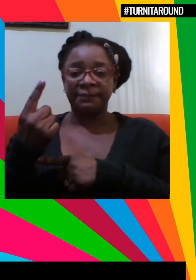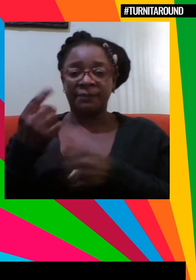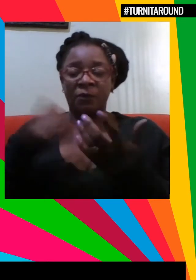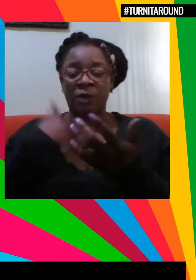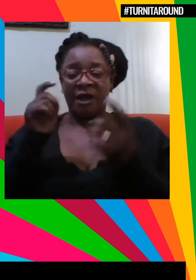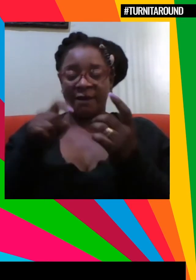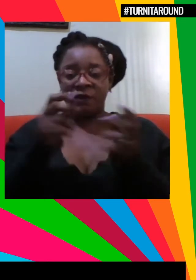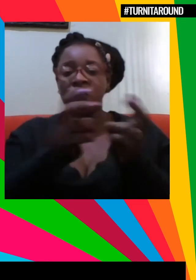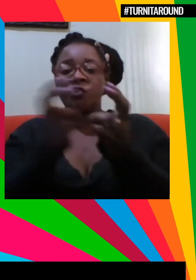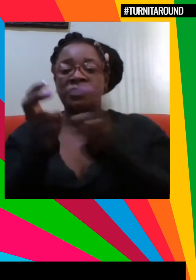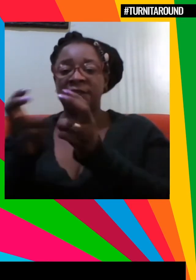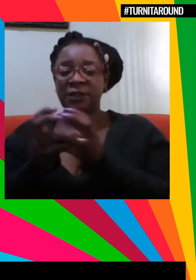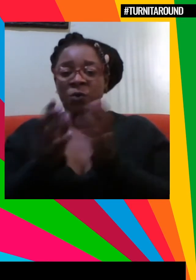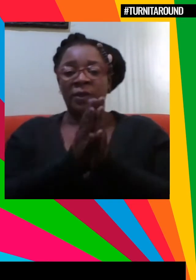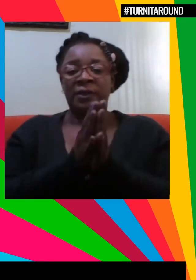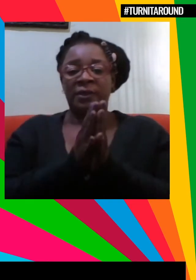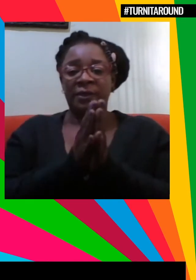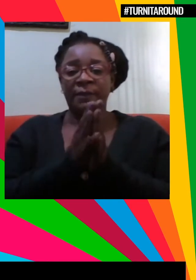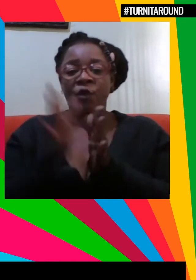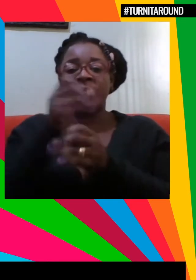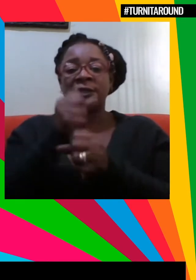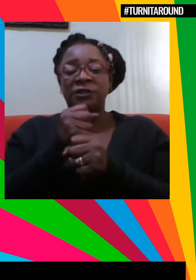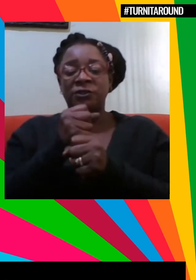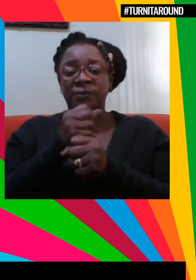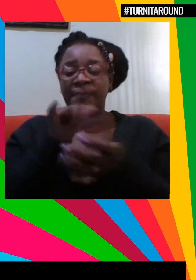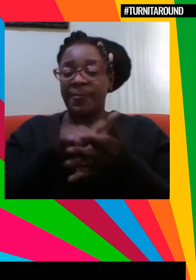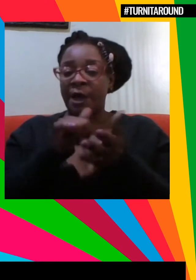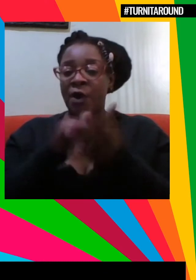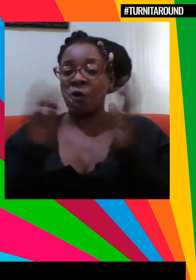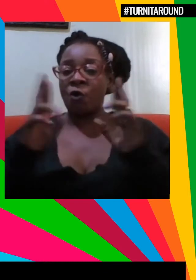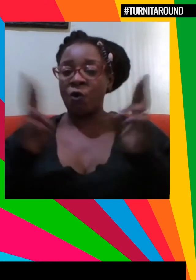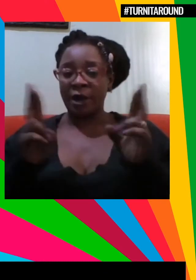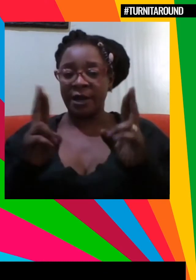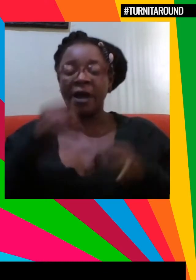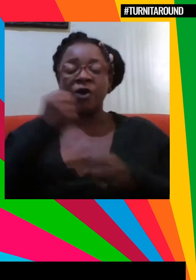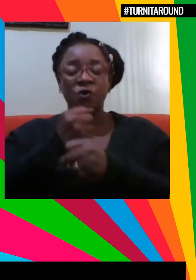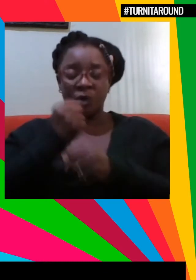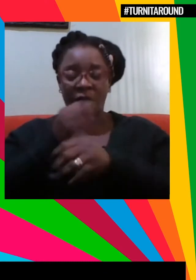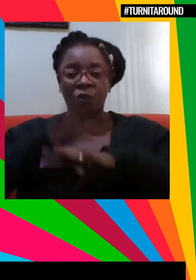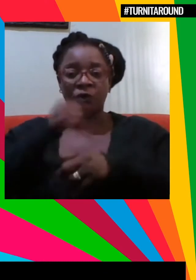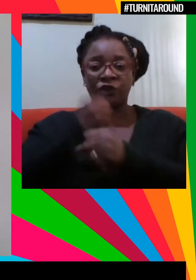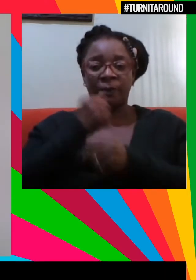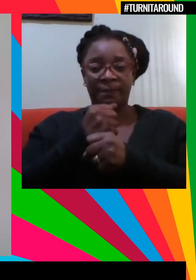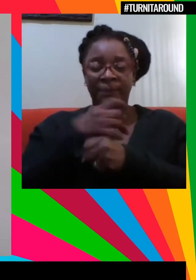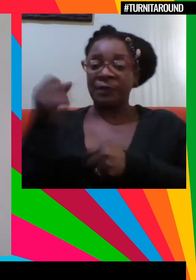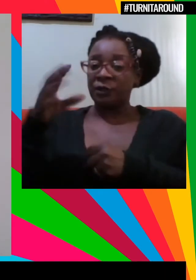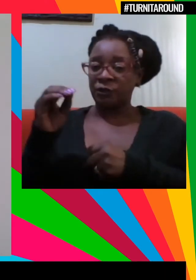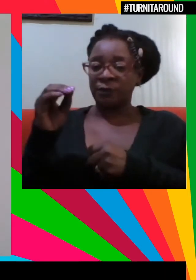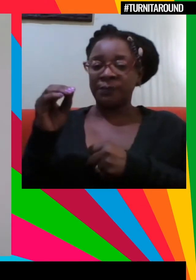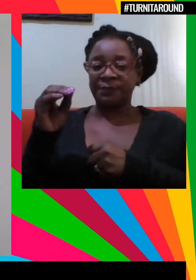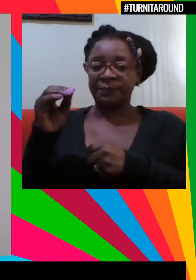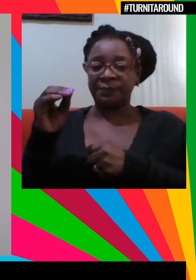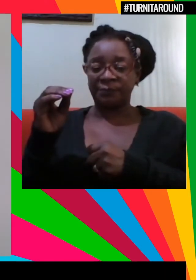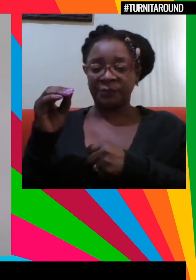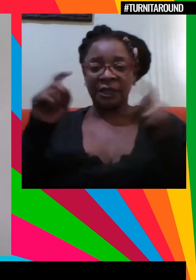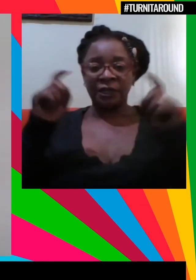contacting with the organization that are already doing a great job in the country, such as First Mile. They